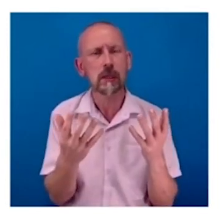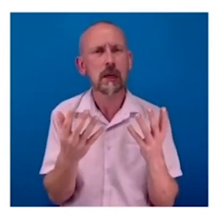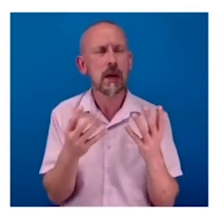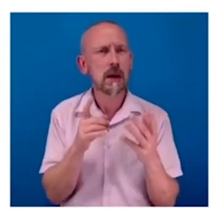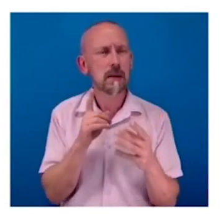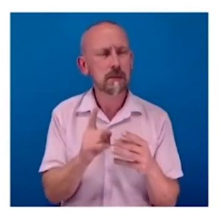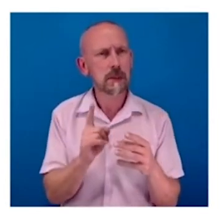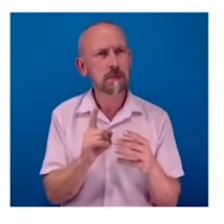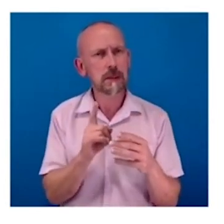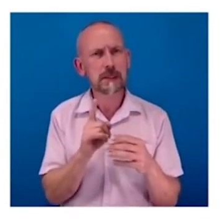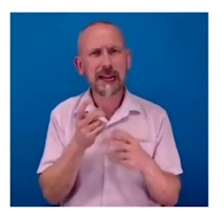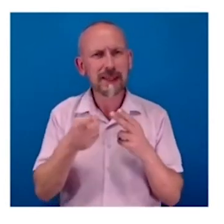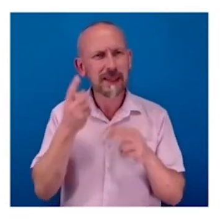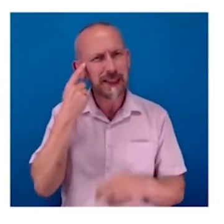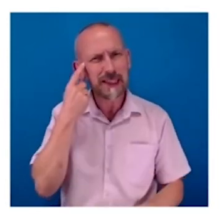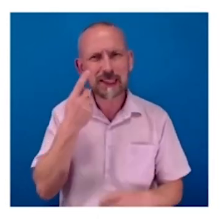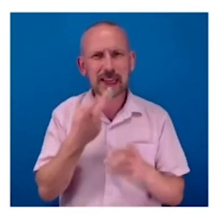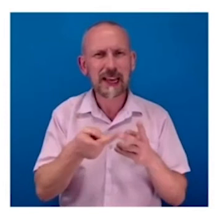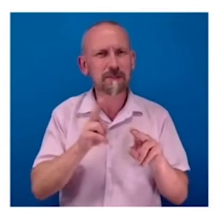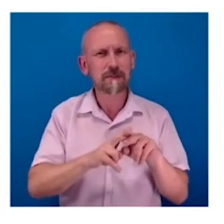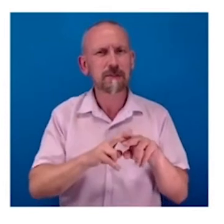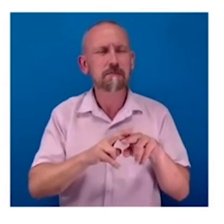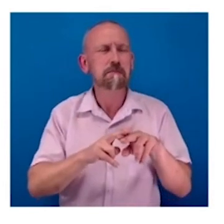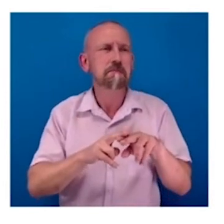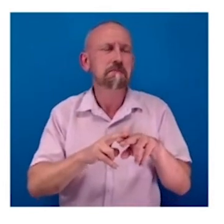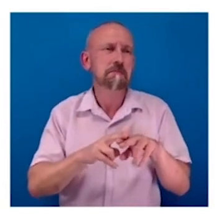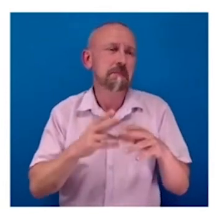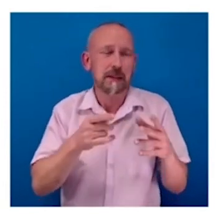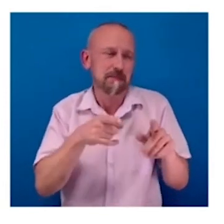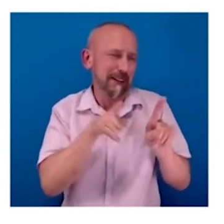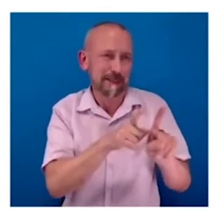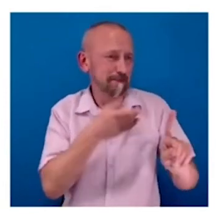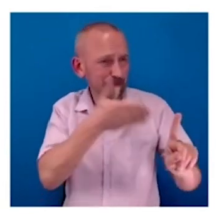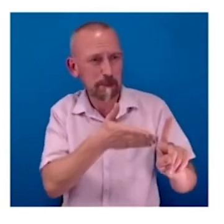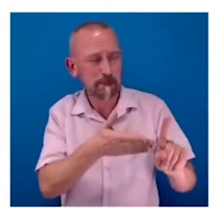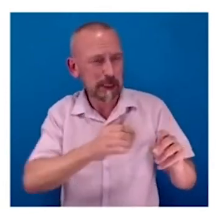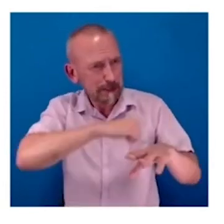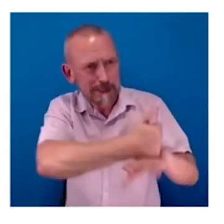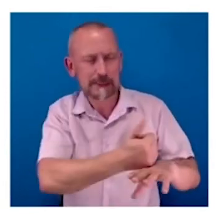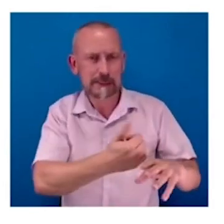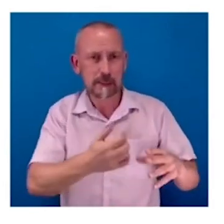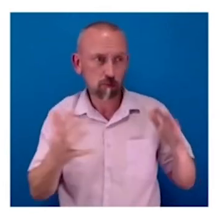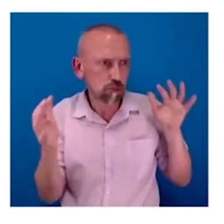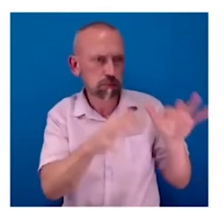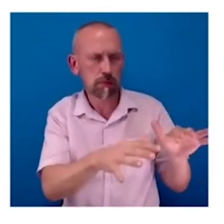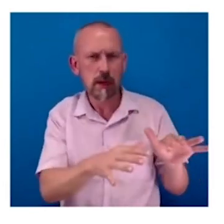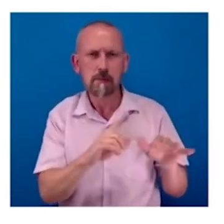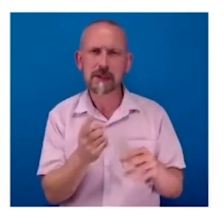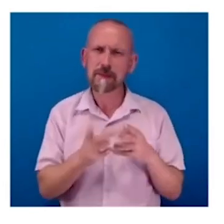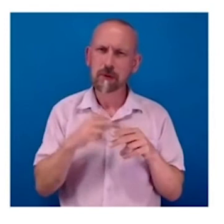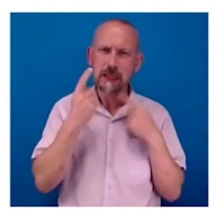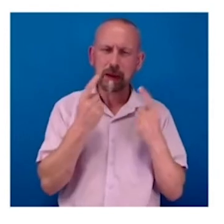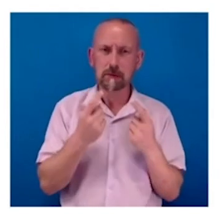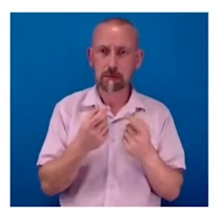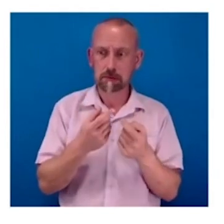the voices that we brought to this conference and some of that leadership that we brought, just to sort of say, look, it's TechShare Pro just